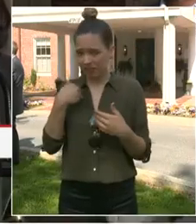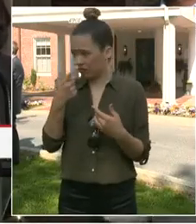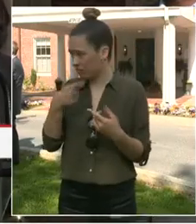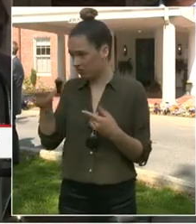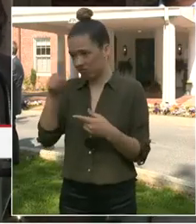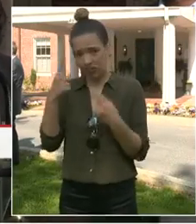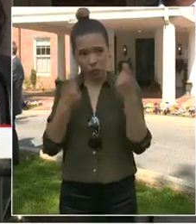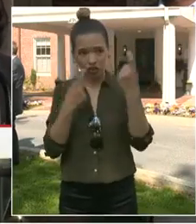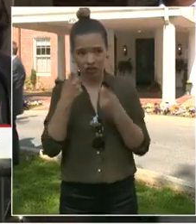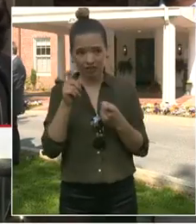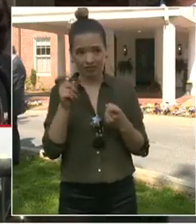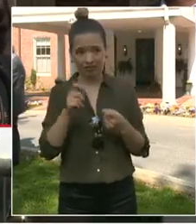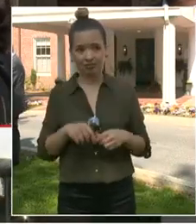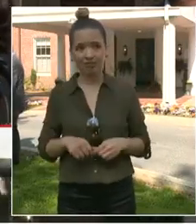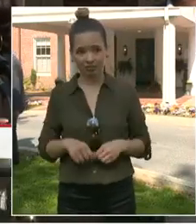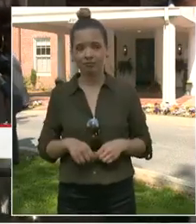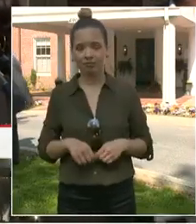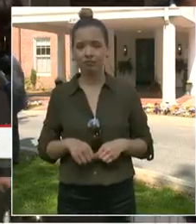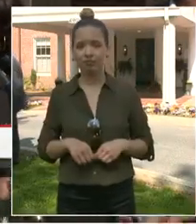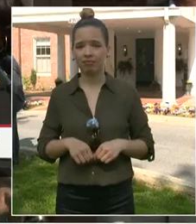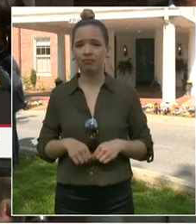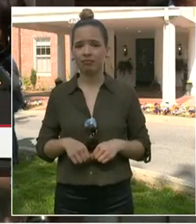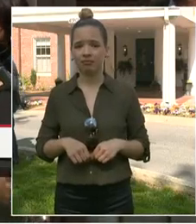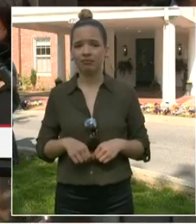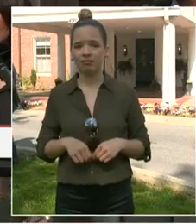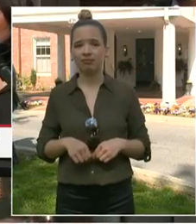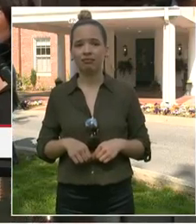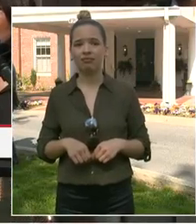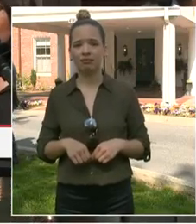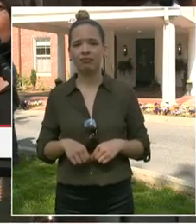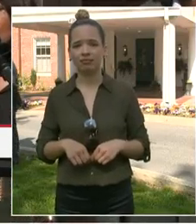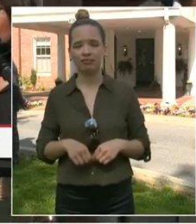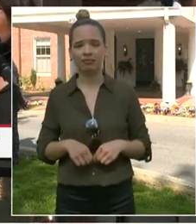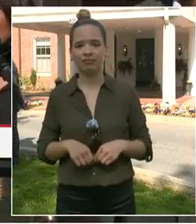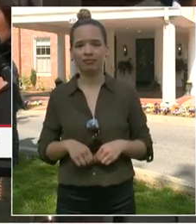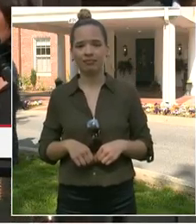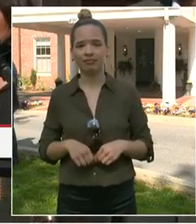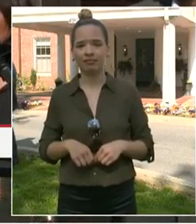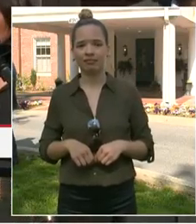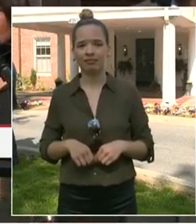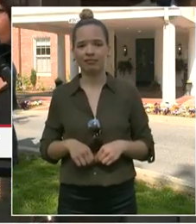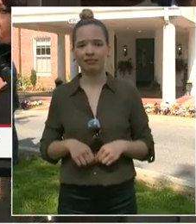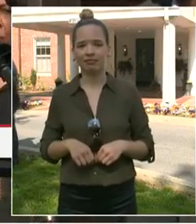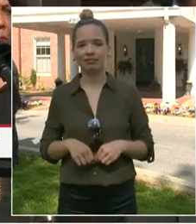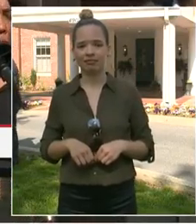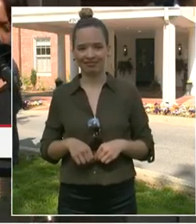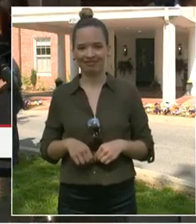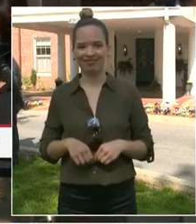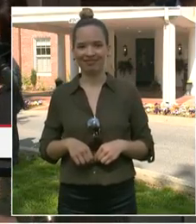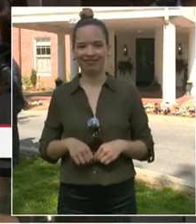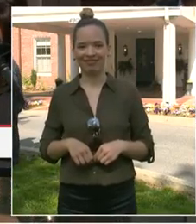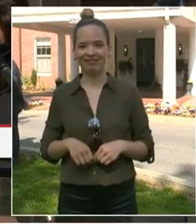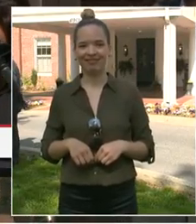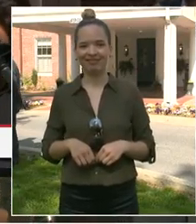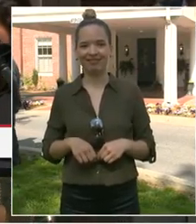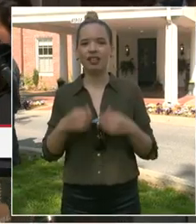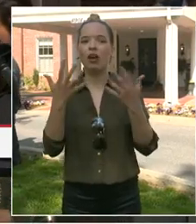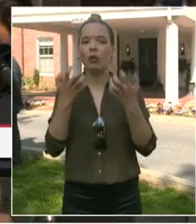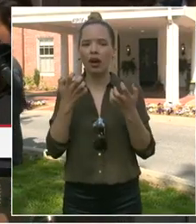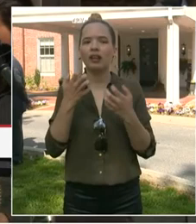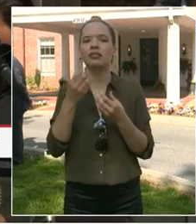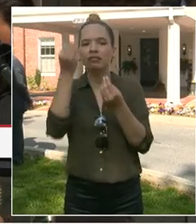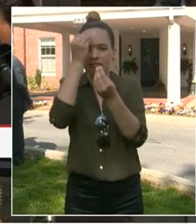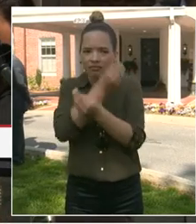Thank you, Dr. Nesbitt. And I just want to let you know quickly who the members